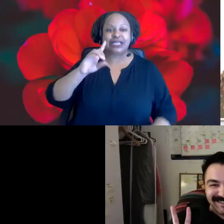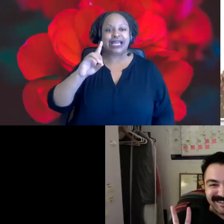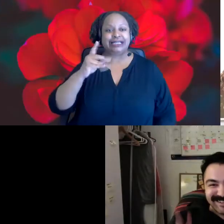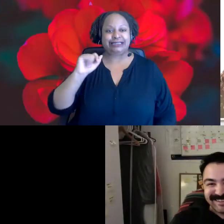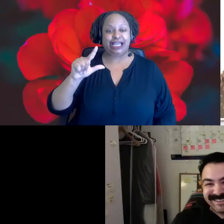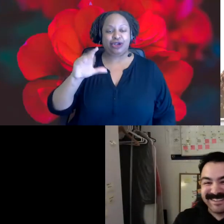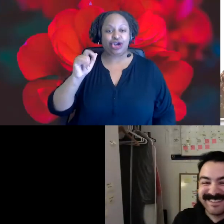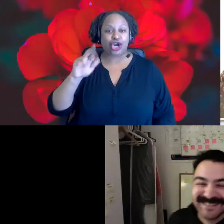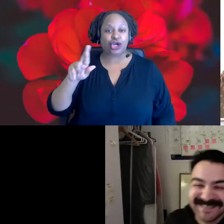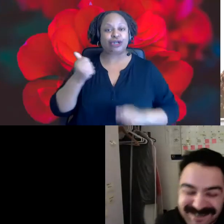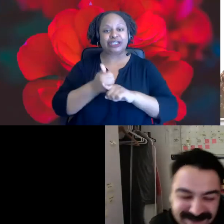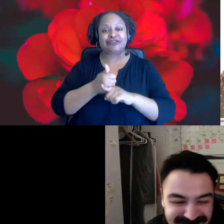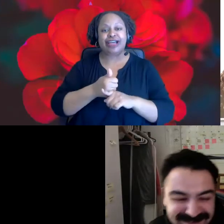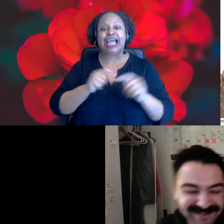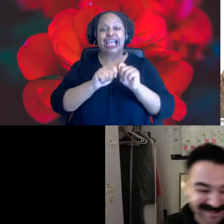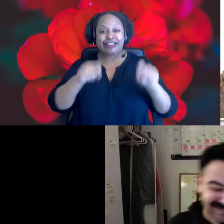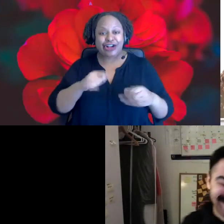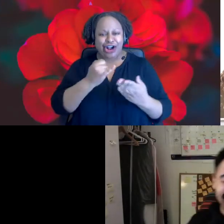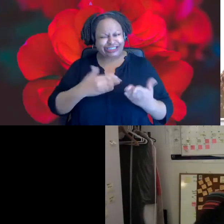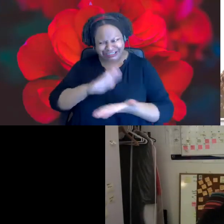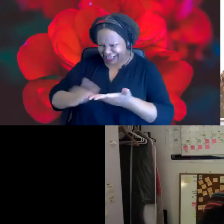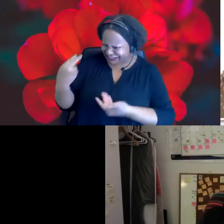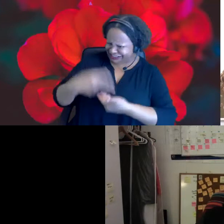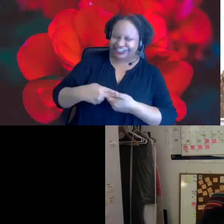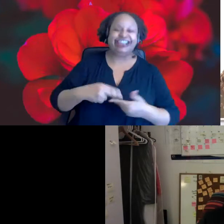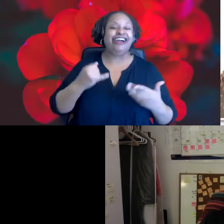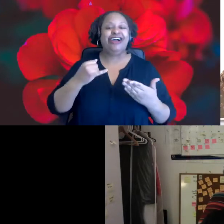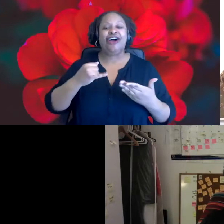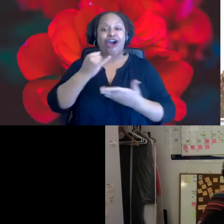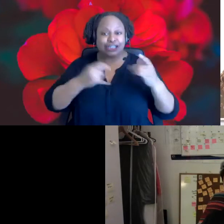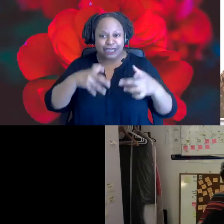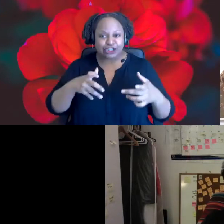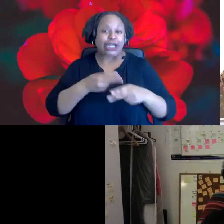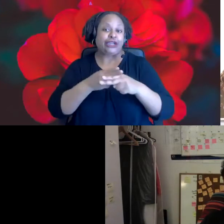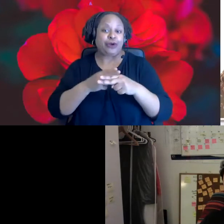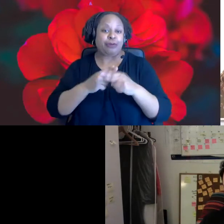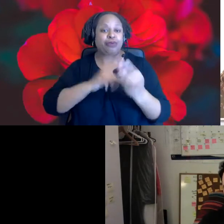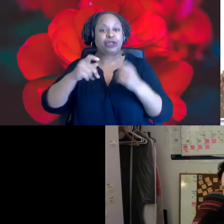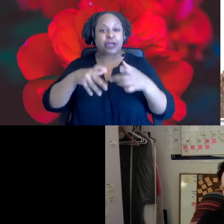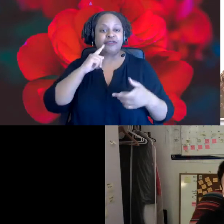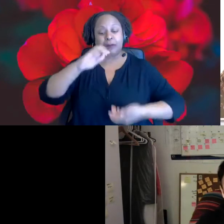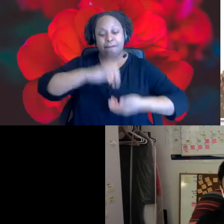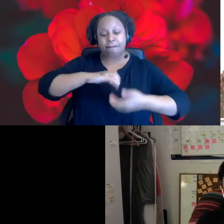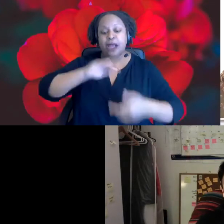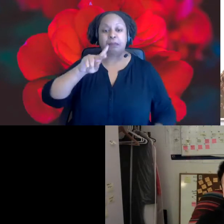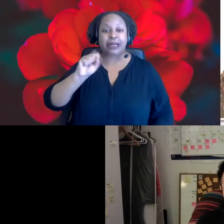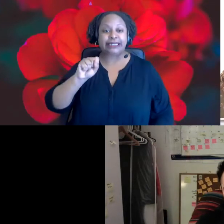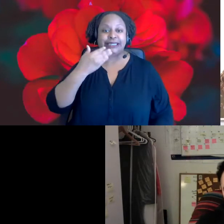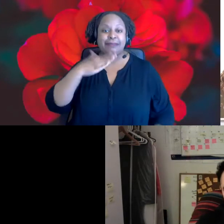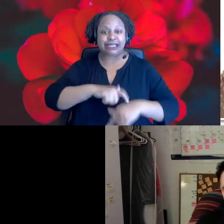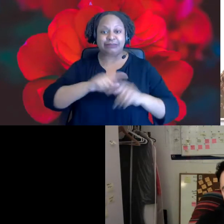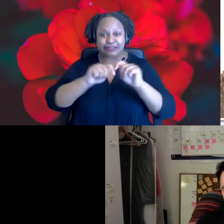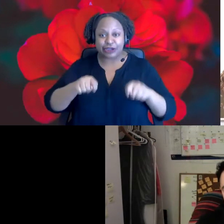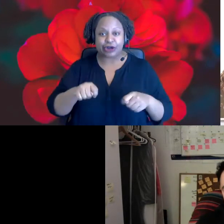theater artist and arts manager, nice entrance. He is the interim program director at Buddies in Bad Times Theater and the general manager at the